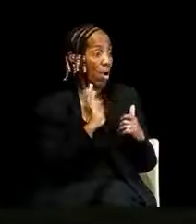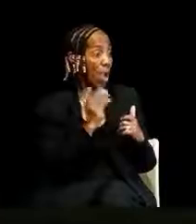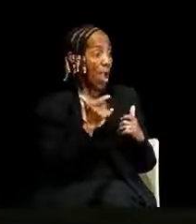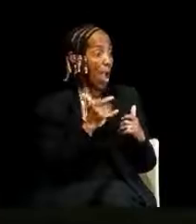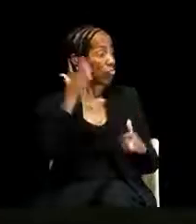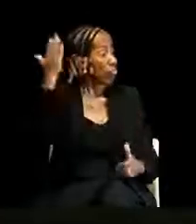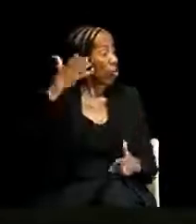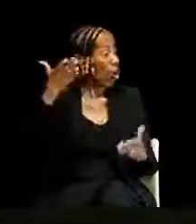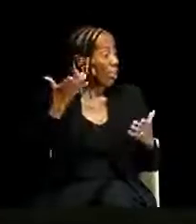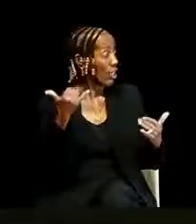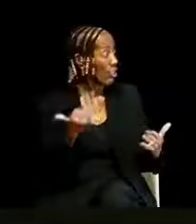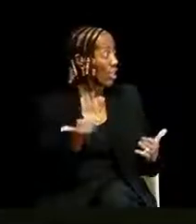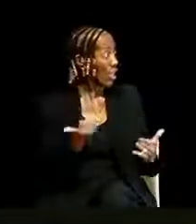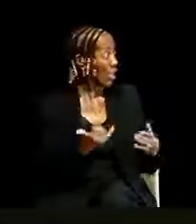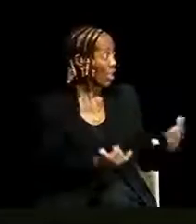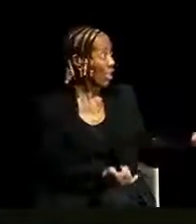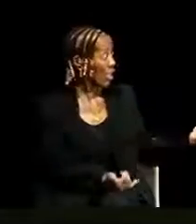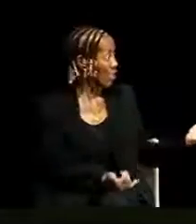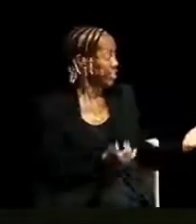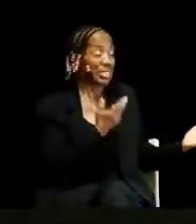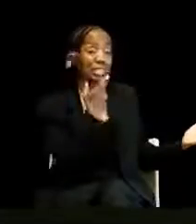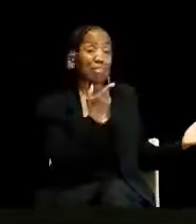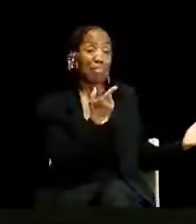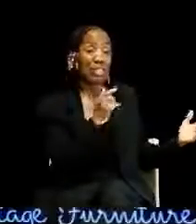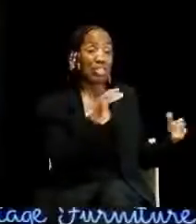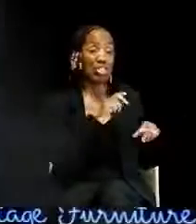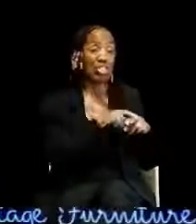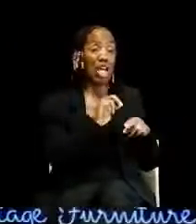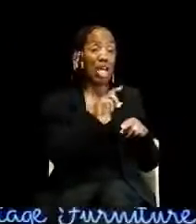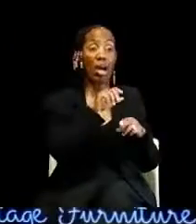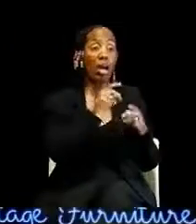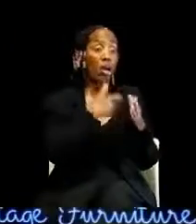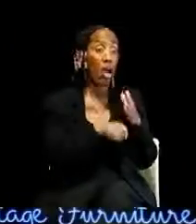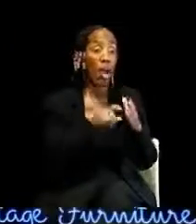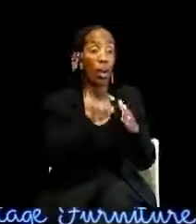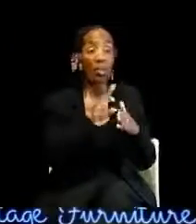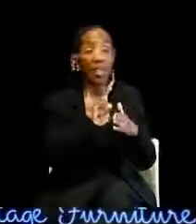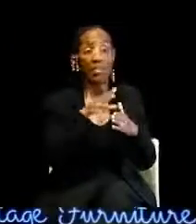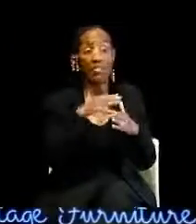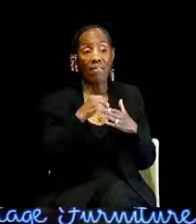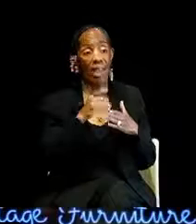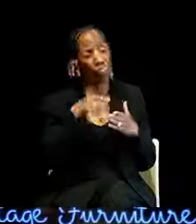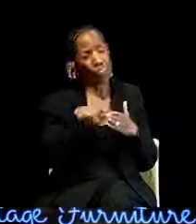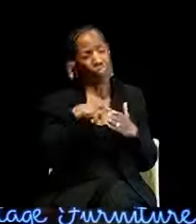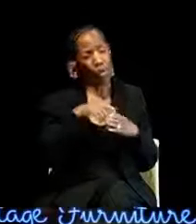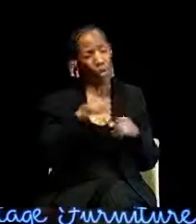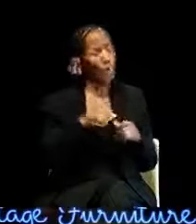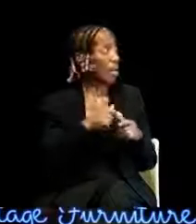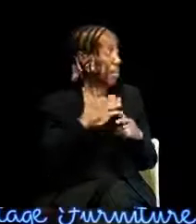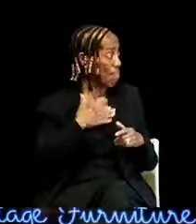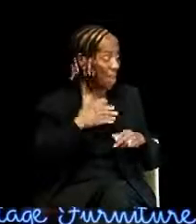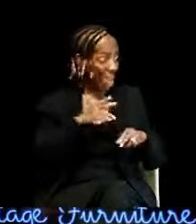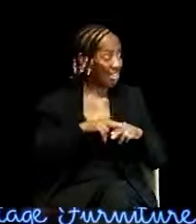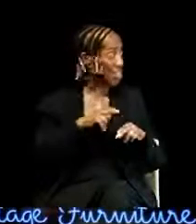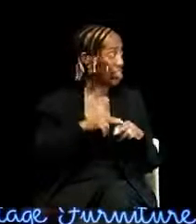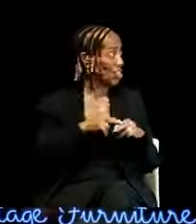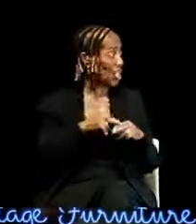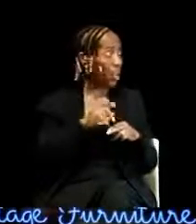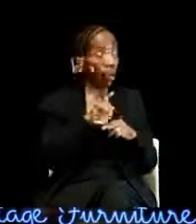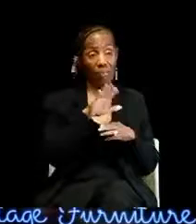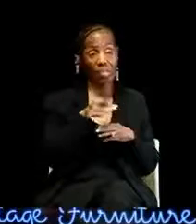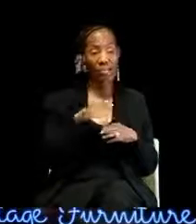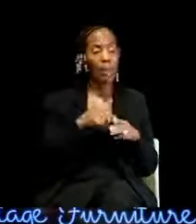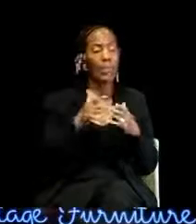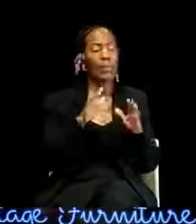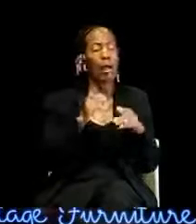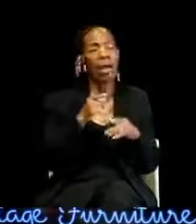wow, right? Like this pink leather chair is $175, very affordable. The chair that I am sitting on is $155. But anyway,